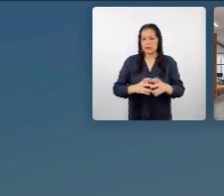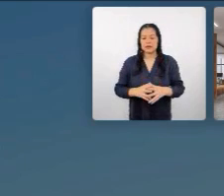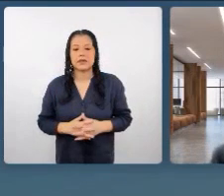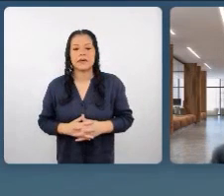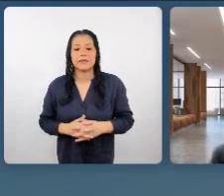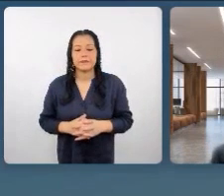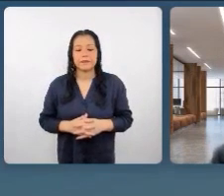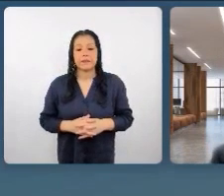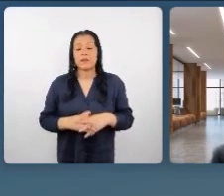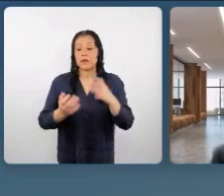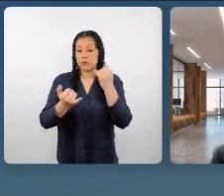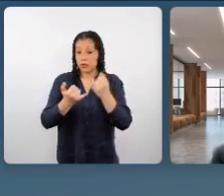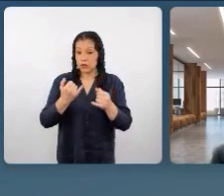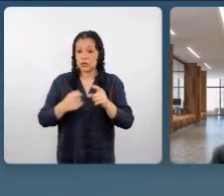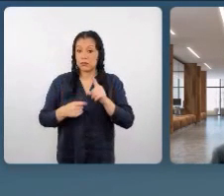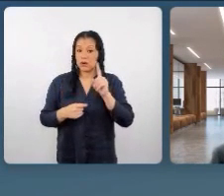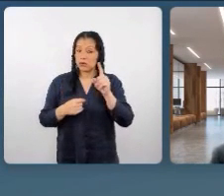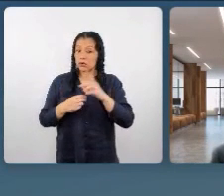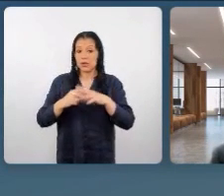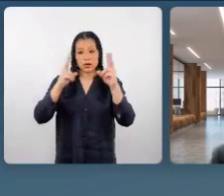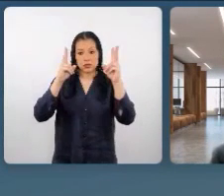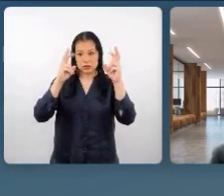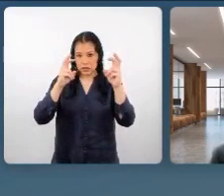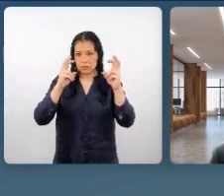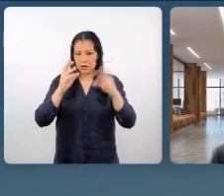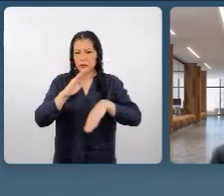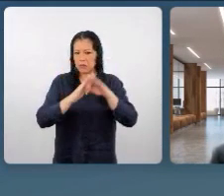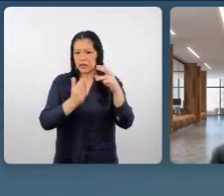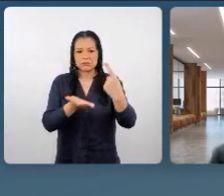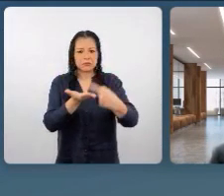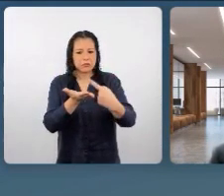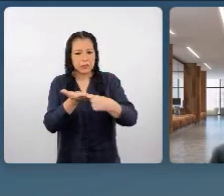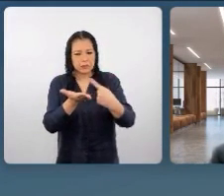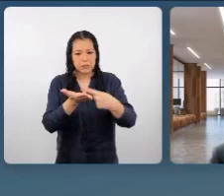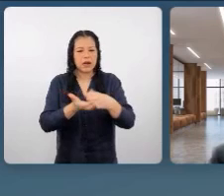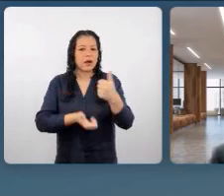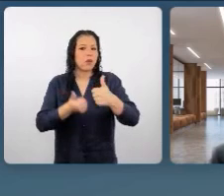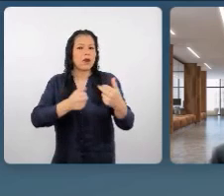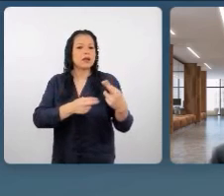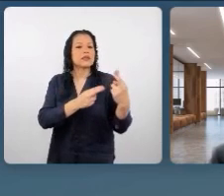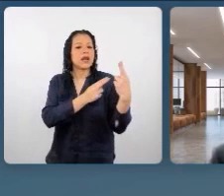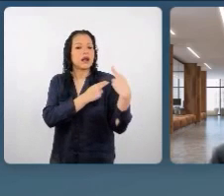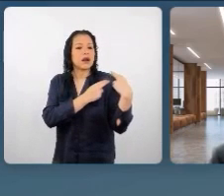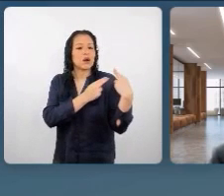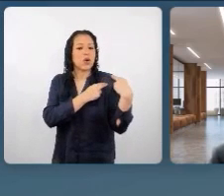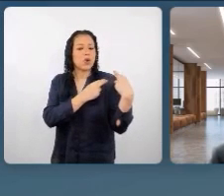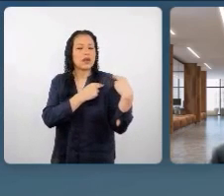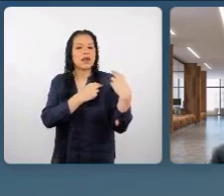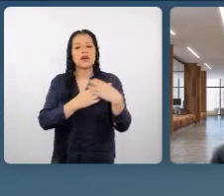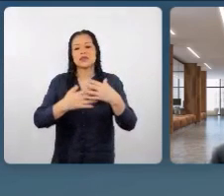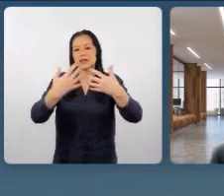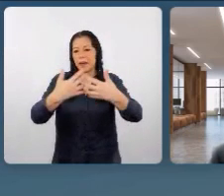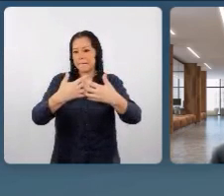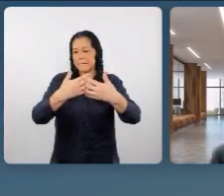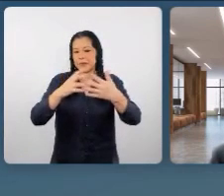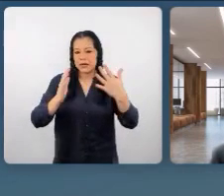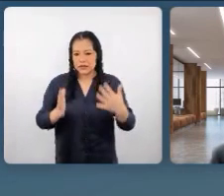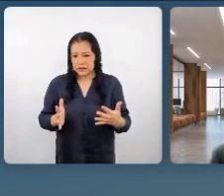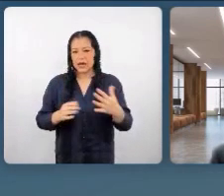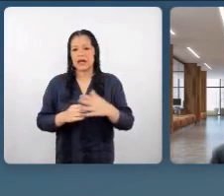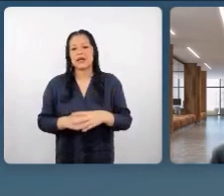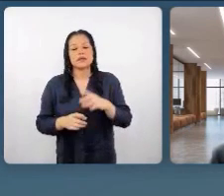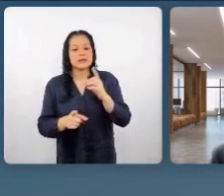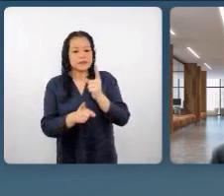Finally, the most debatable topic, the role of a travel agent in travel planning. Yes, in this